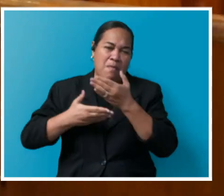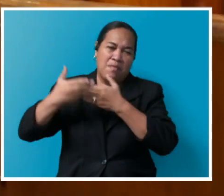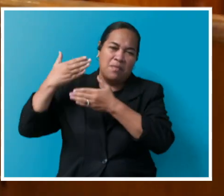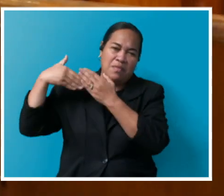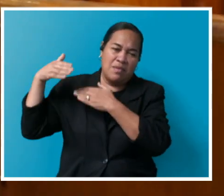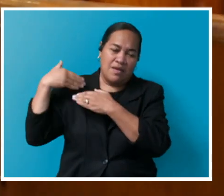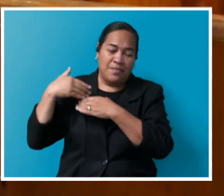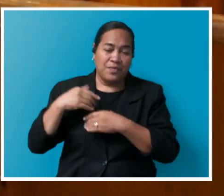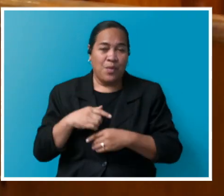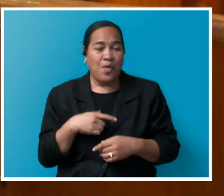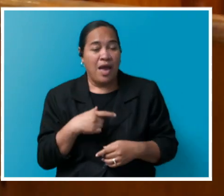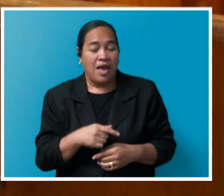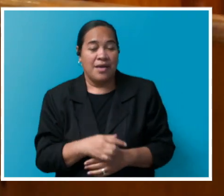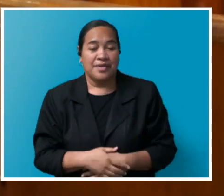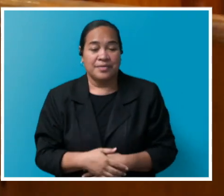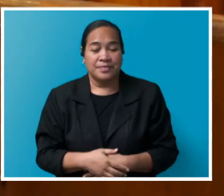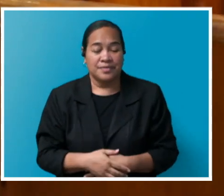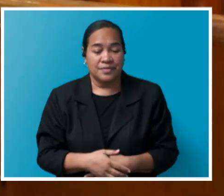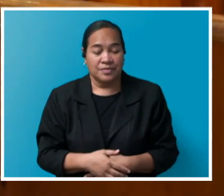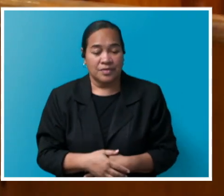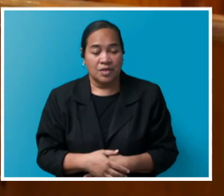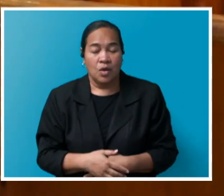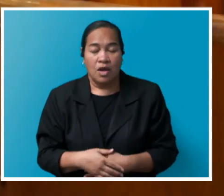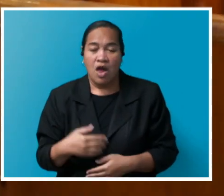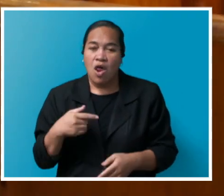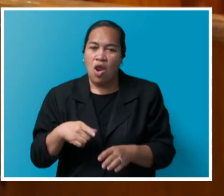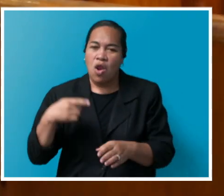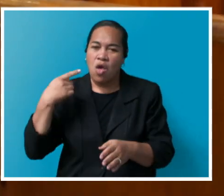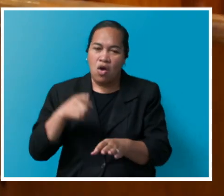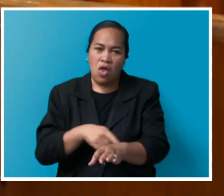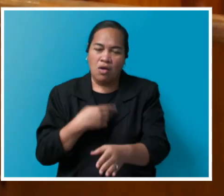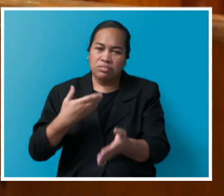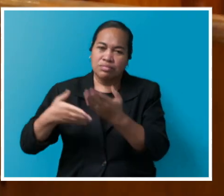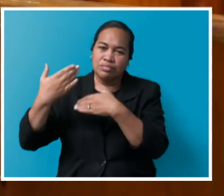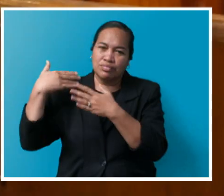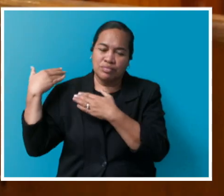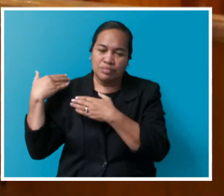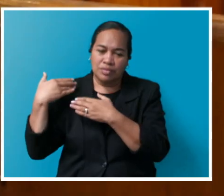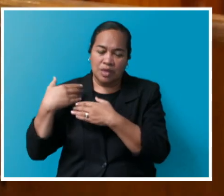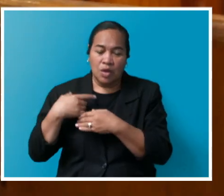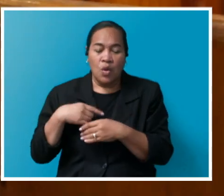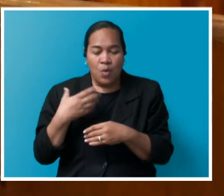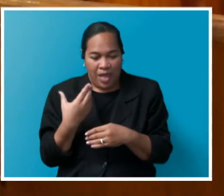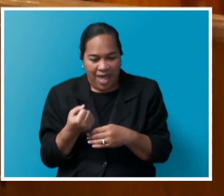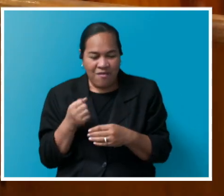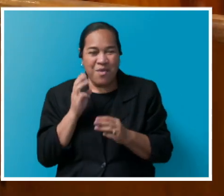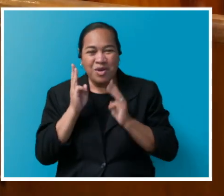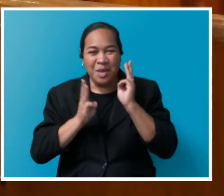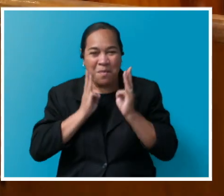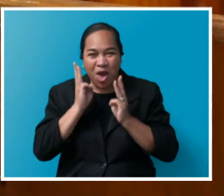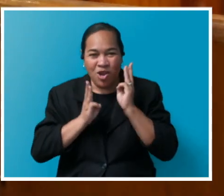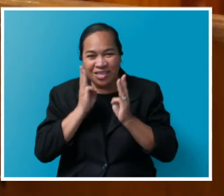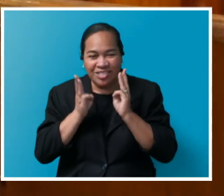We share an enduring relationship that's rooted in our shared Melanesian